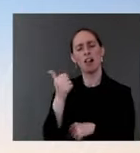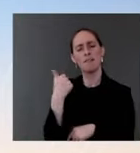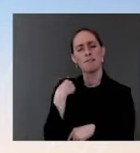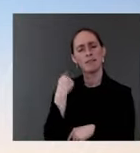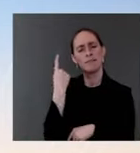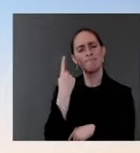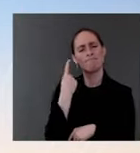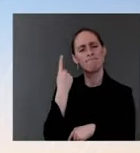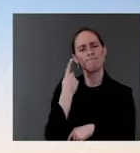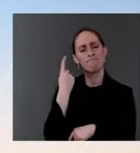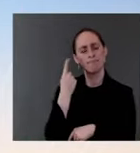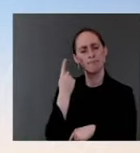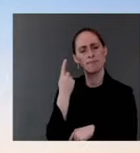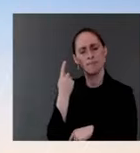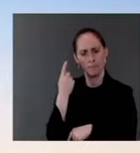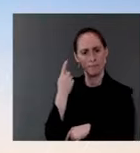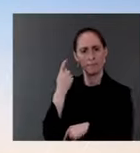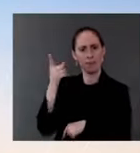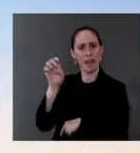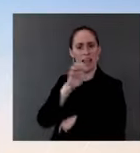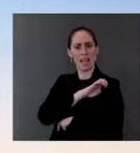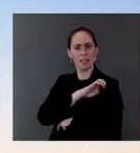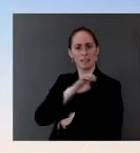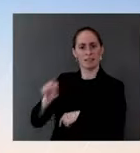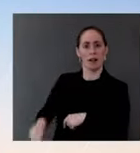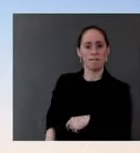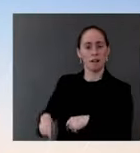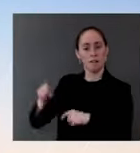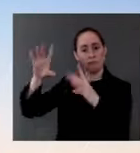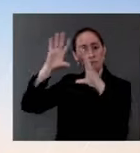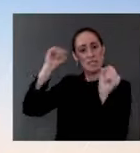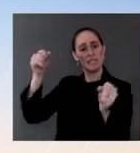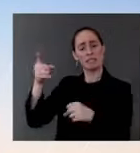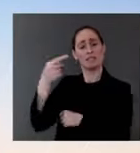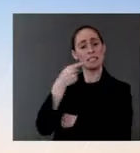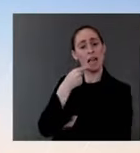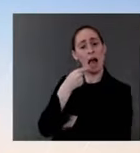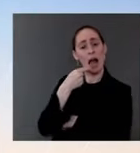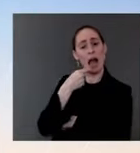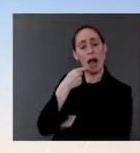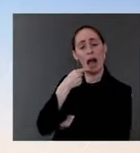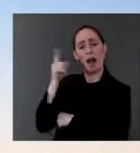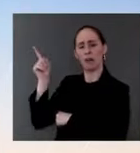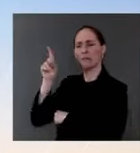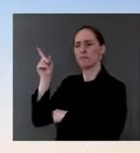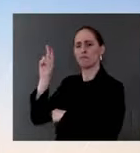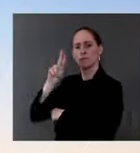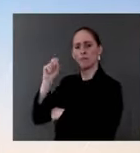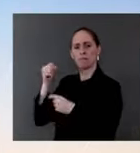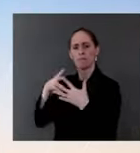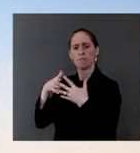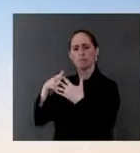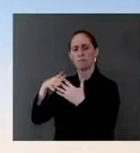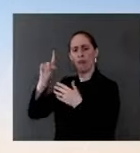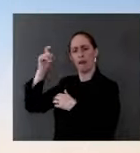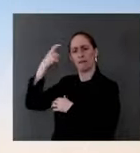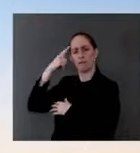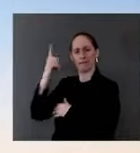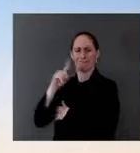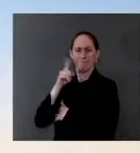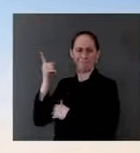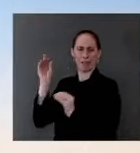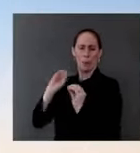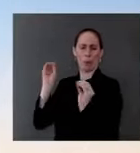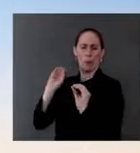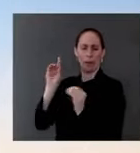with democracy in any country. It's hard for me to even know the context of that statement. The United States just hosted a 2-day